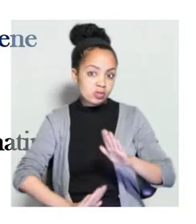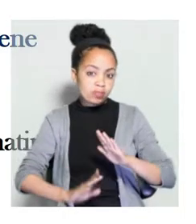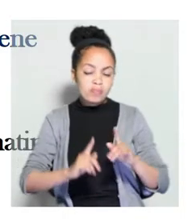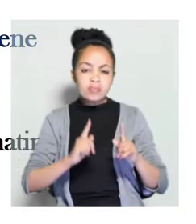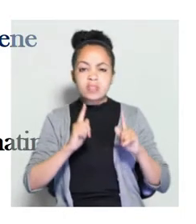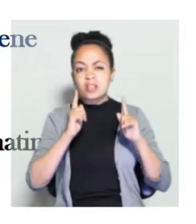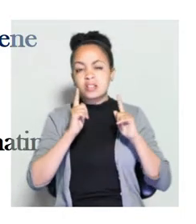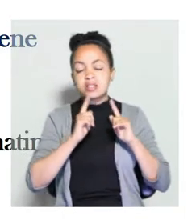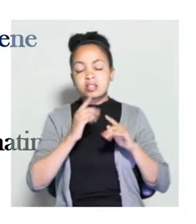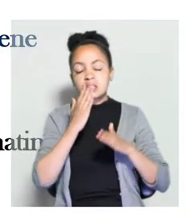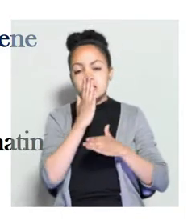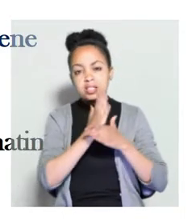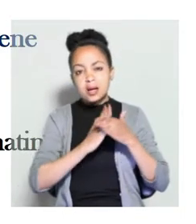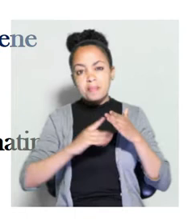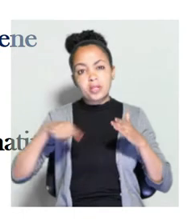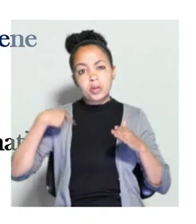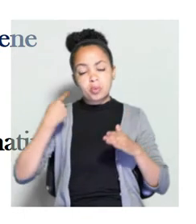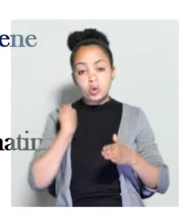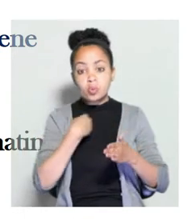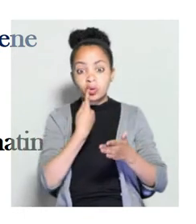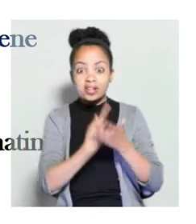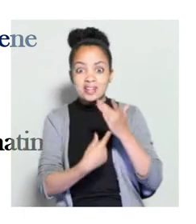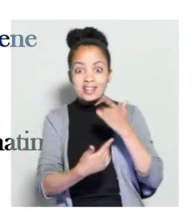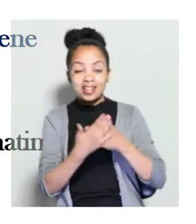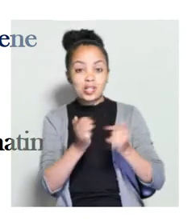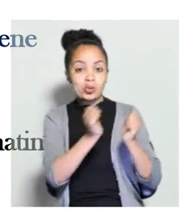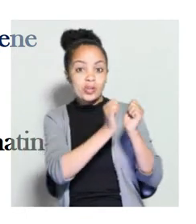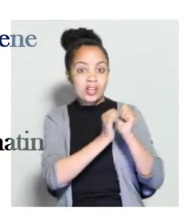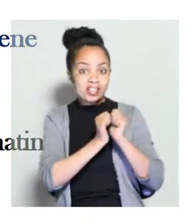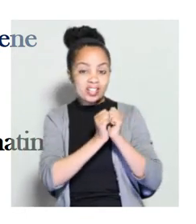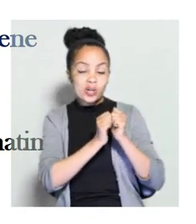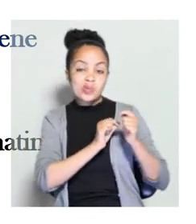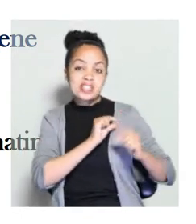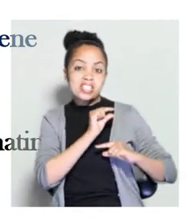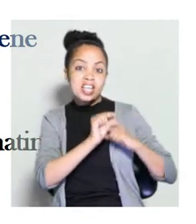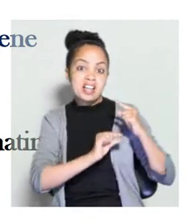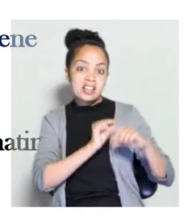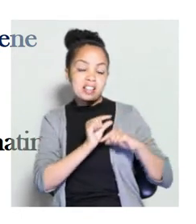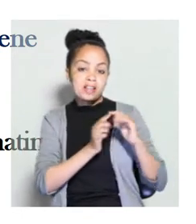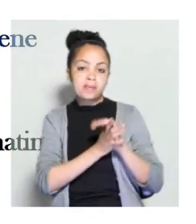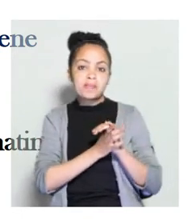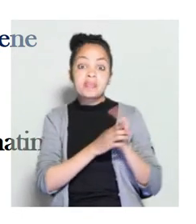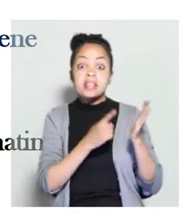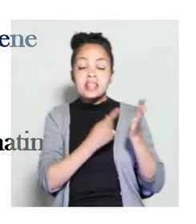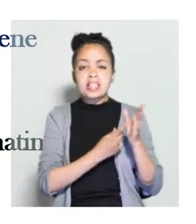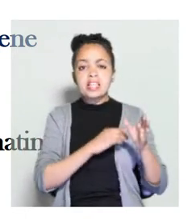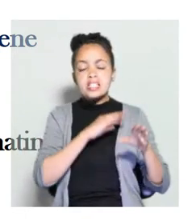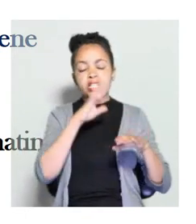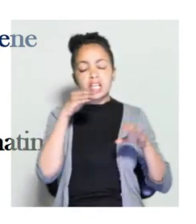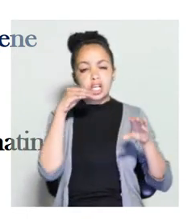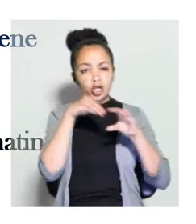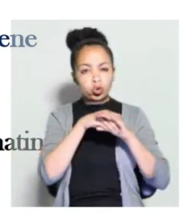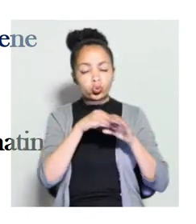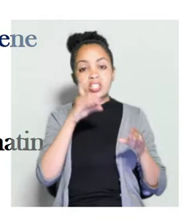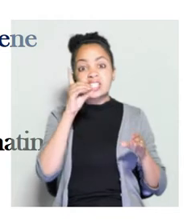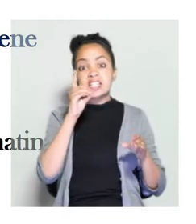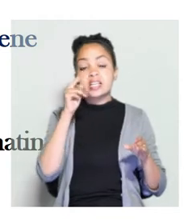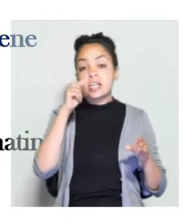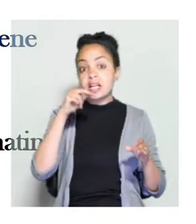There is some terminology that we can deal together with genetics. This includes